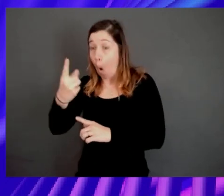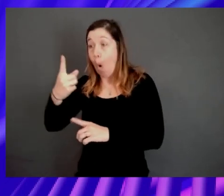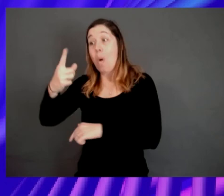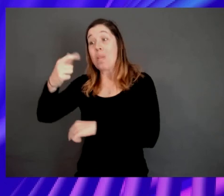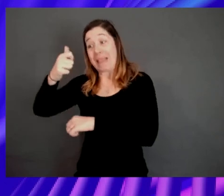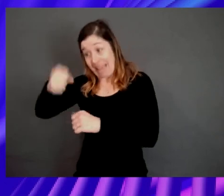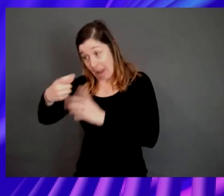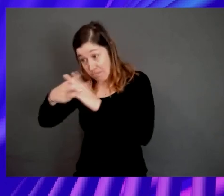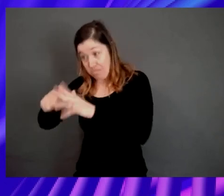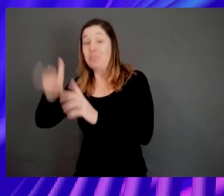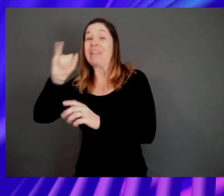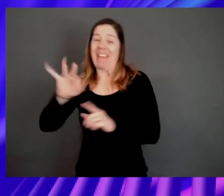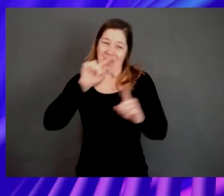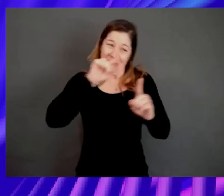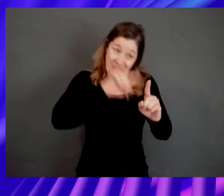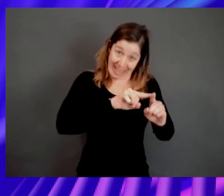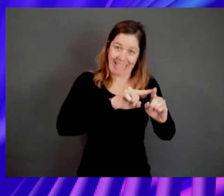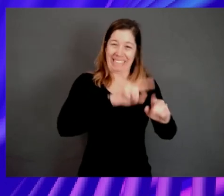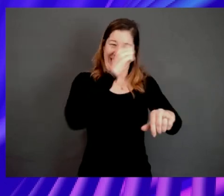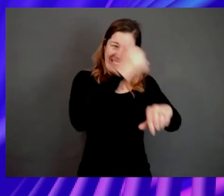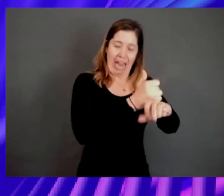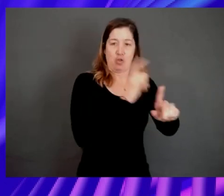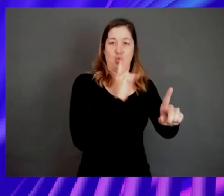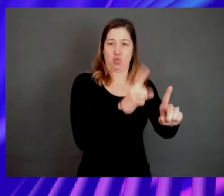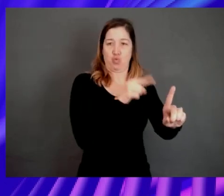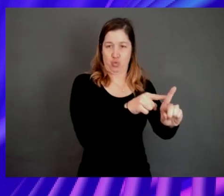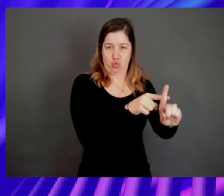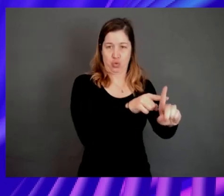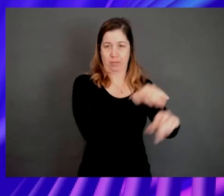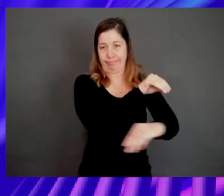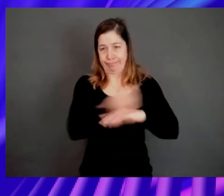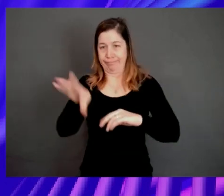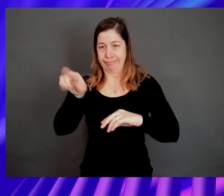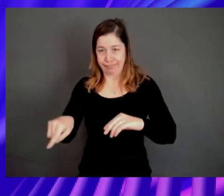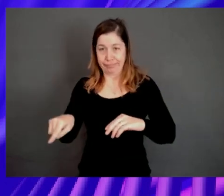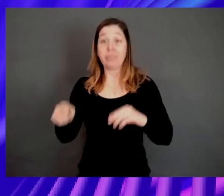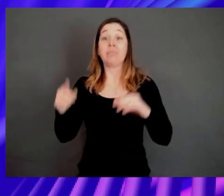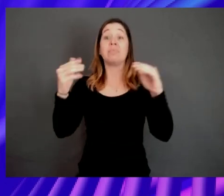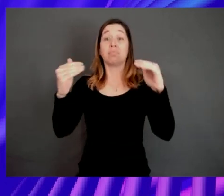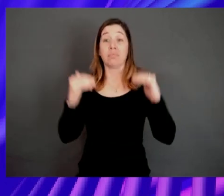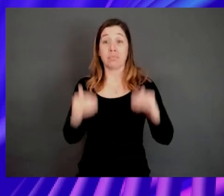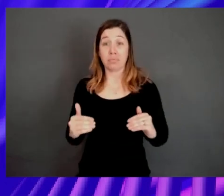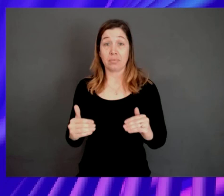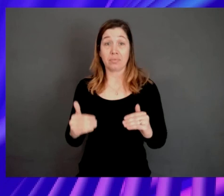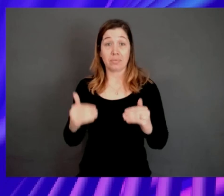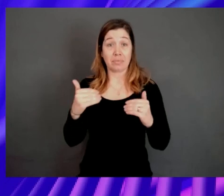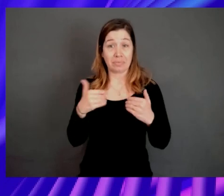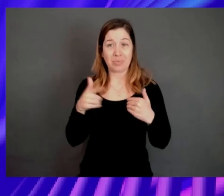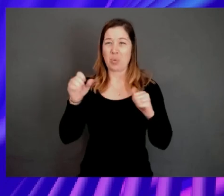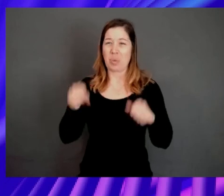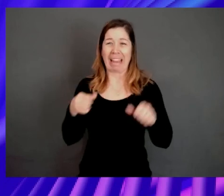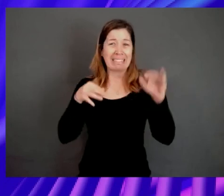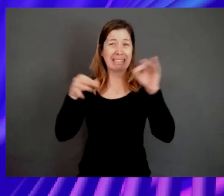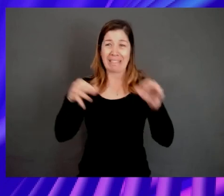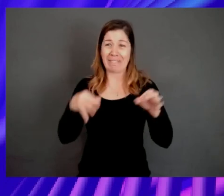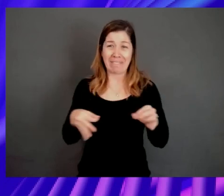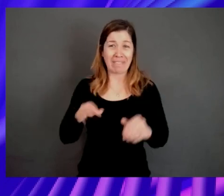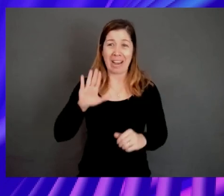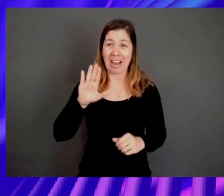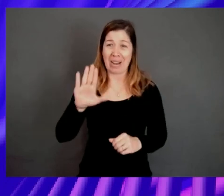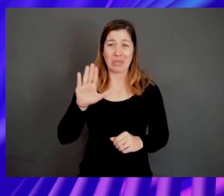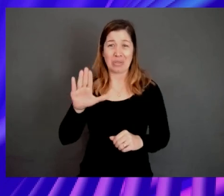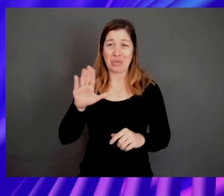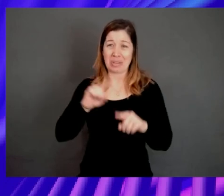And then we have these another, then you can define your tensor parallel degree and